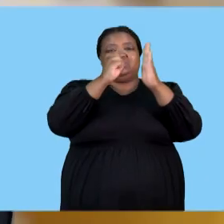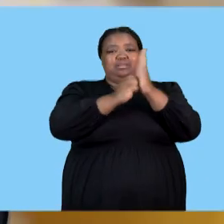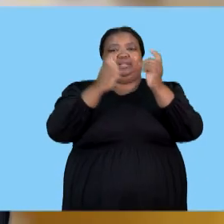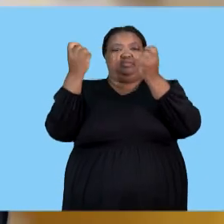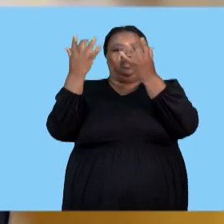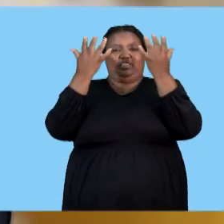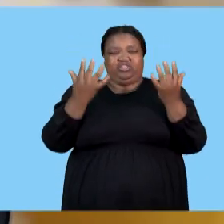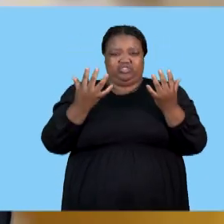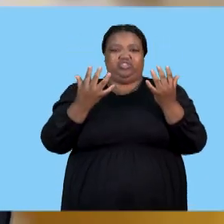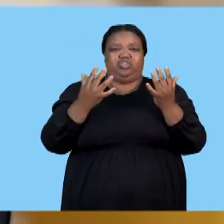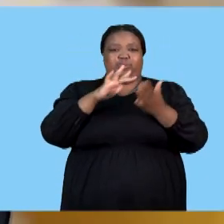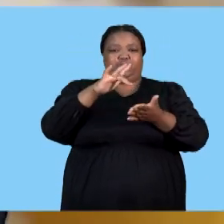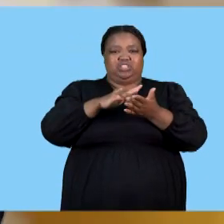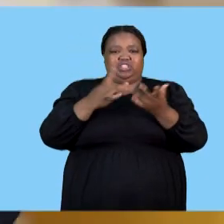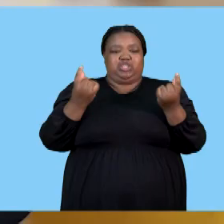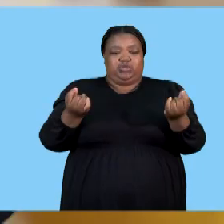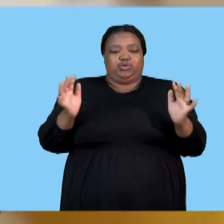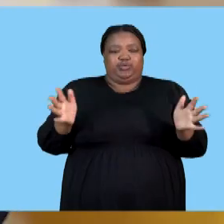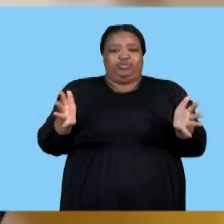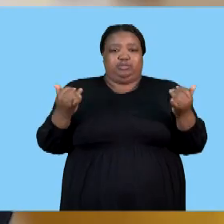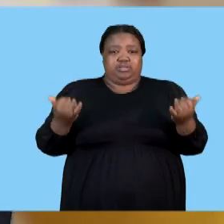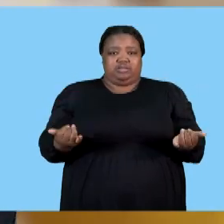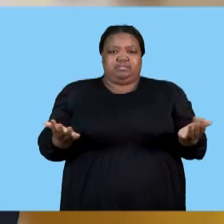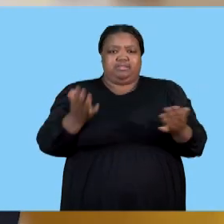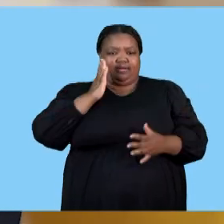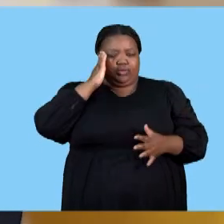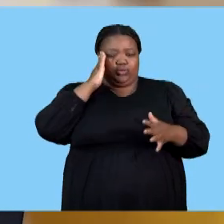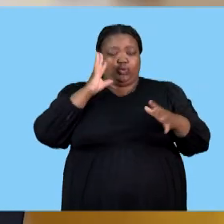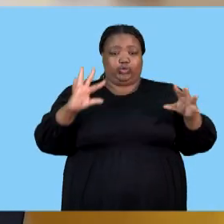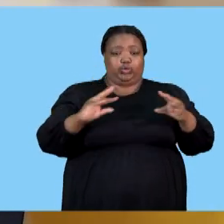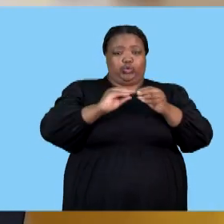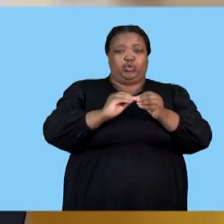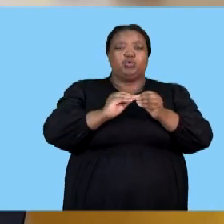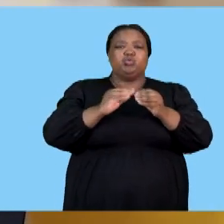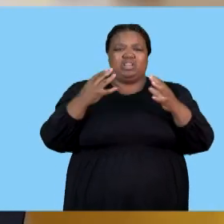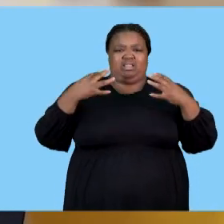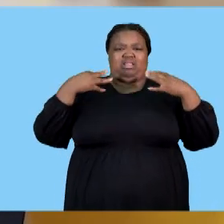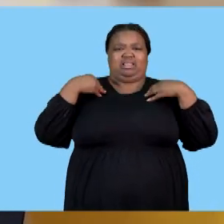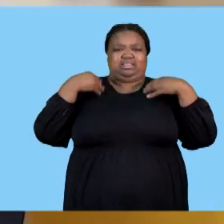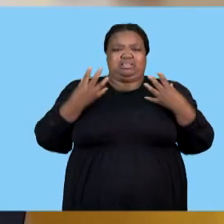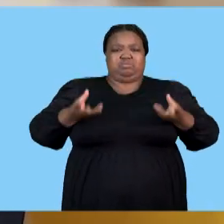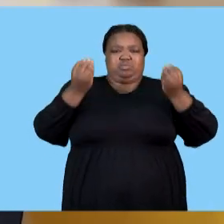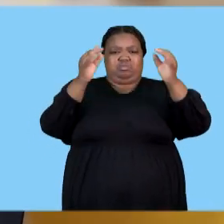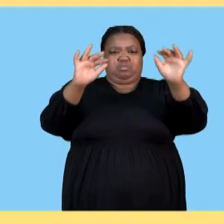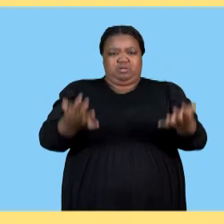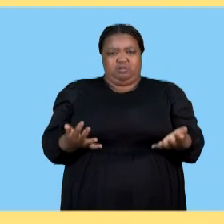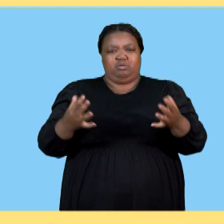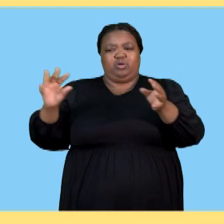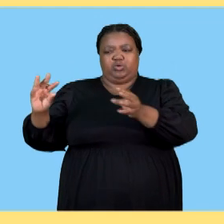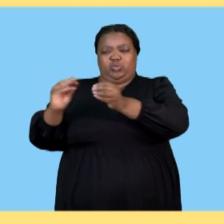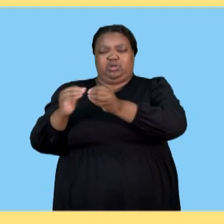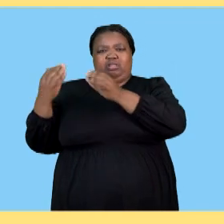the statement of financial position that will allow you to know how to get total assets as well as